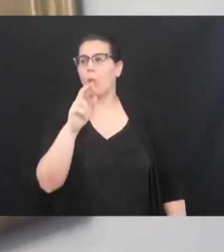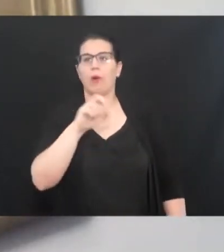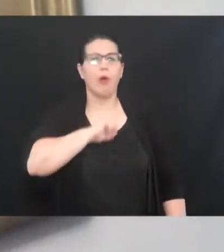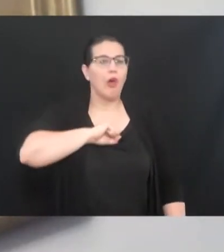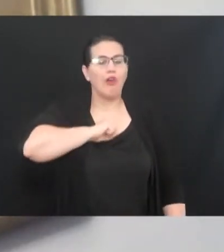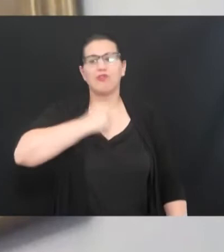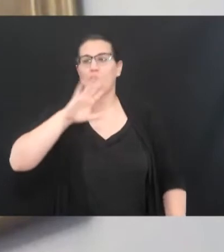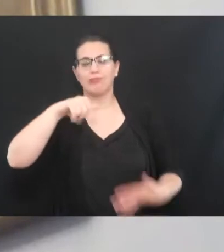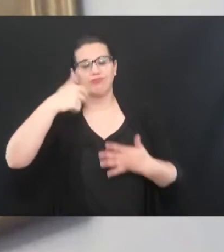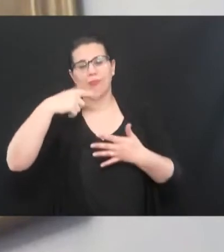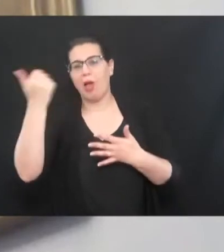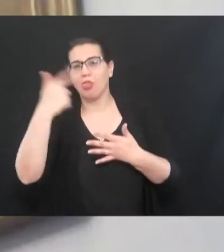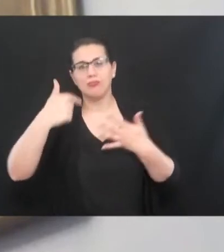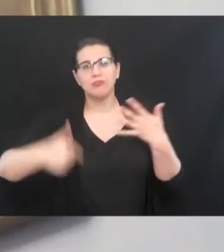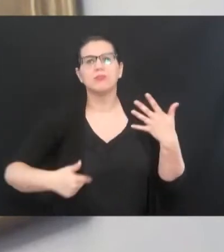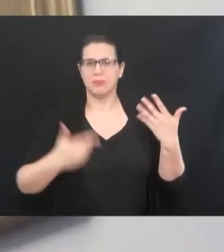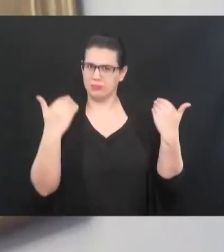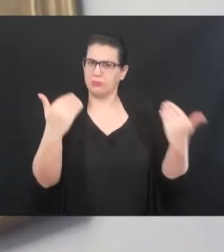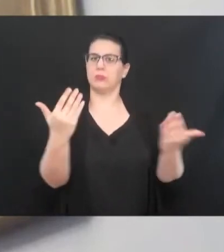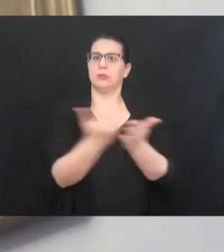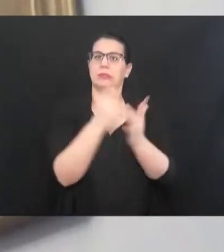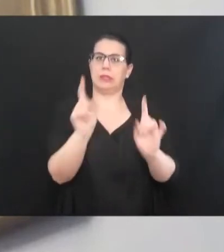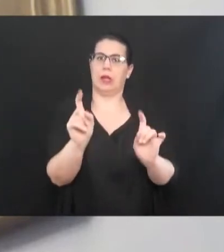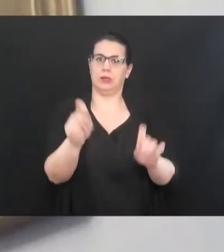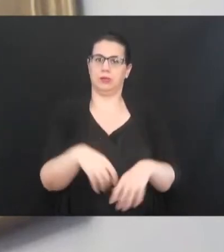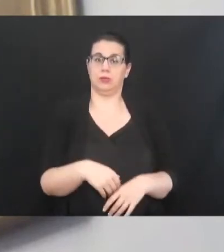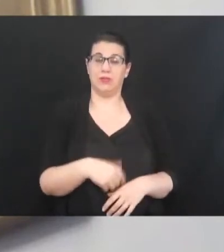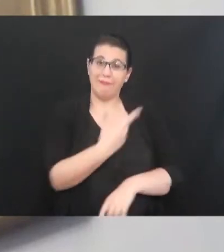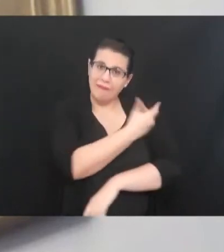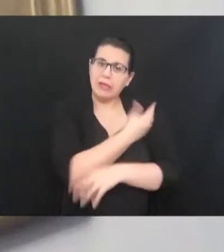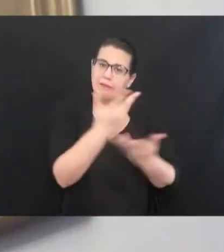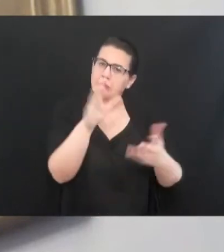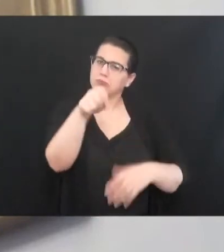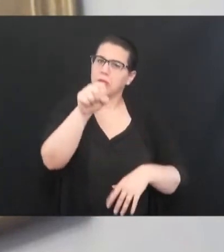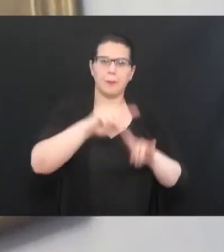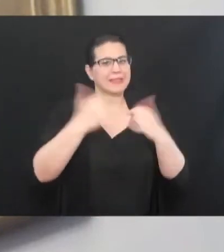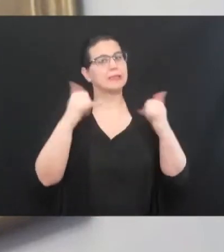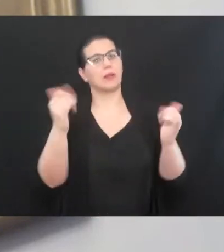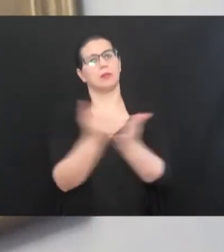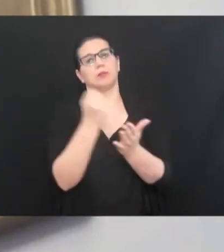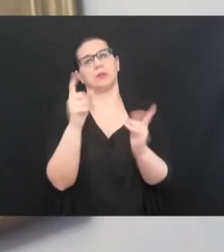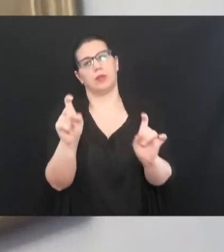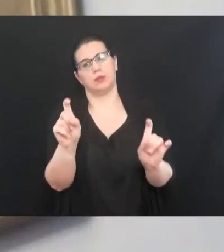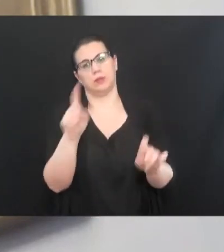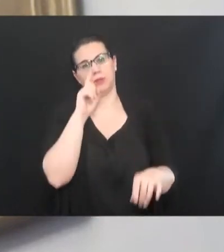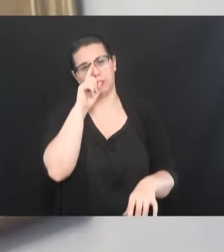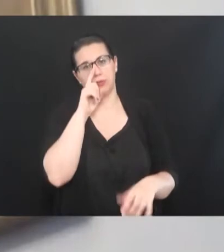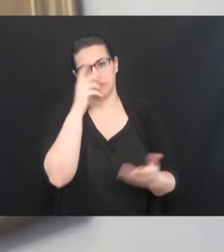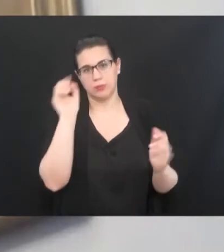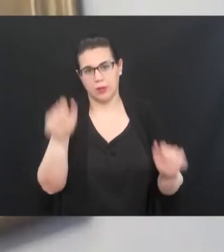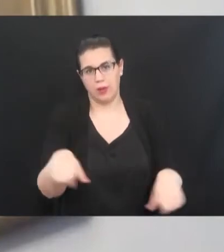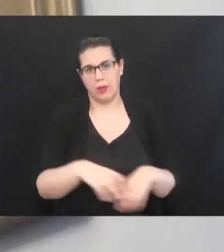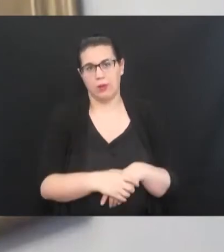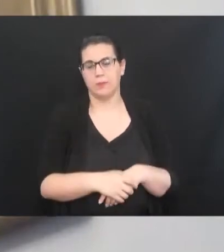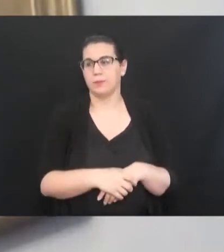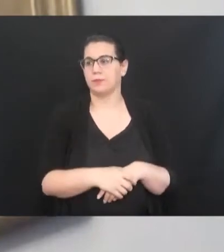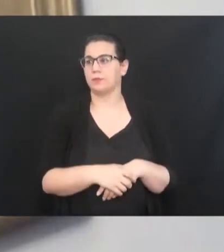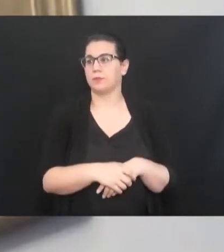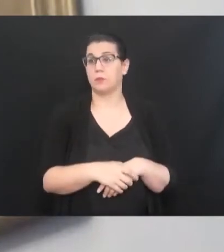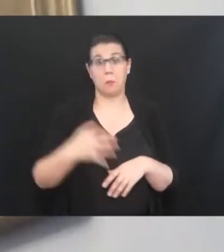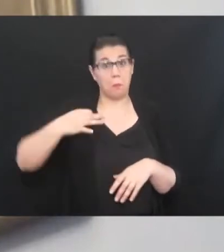So we would recommend that even though you're vaccinated, to go ahead and get tested. The benefits of the vaccine are